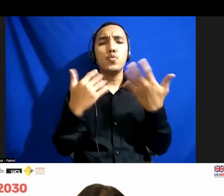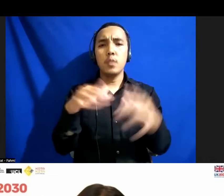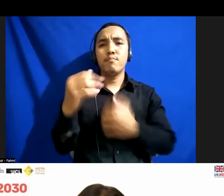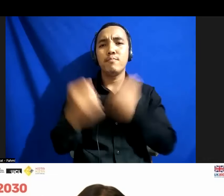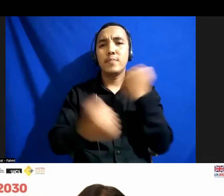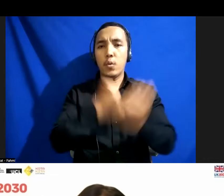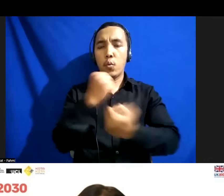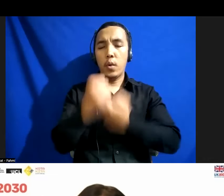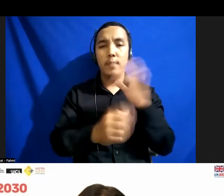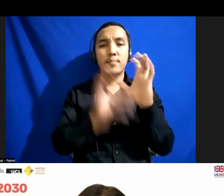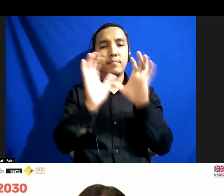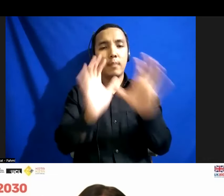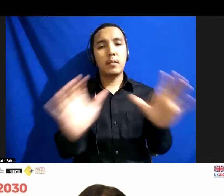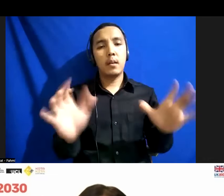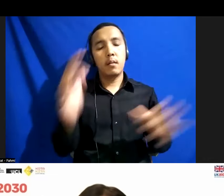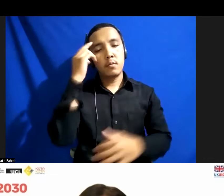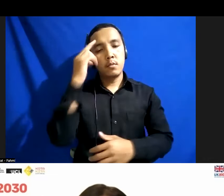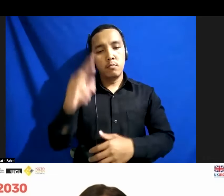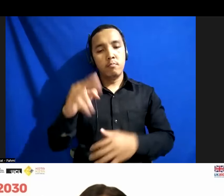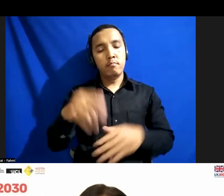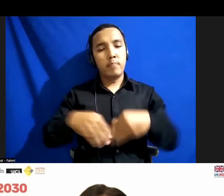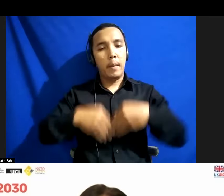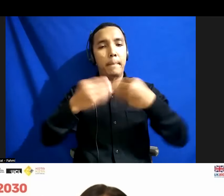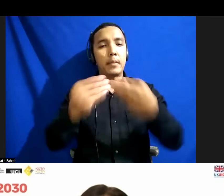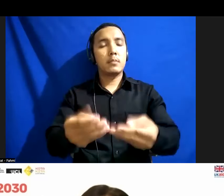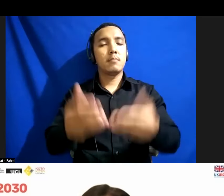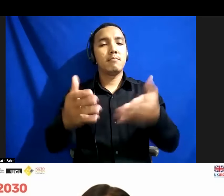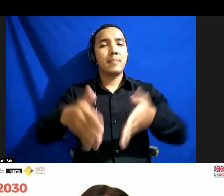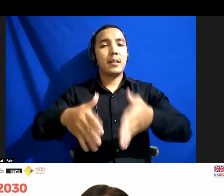request, and they have put in a lot of efforts to